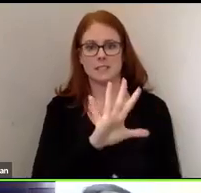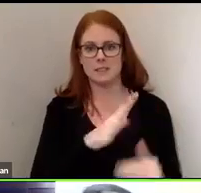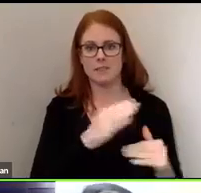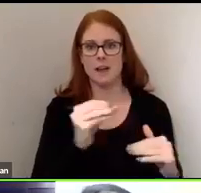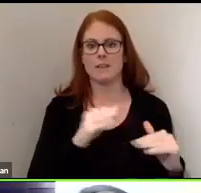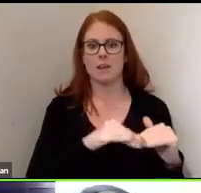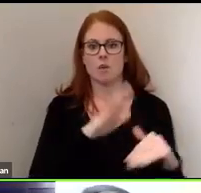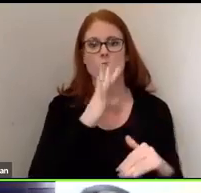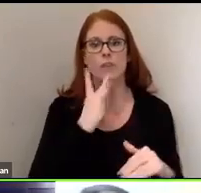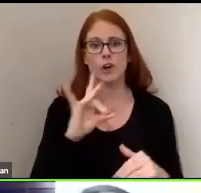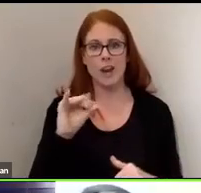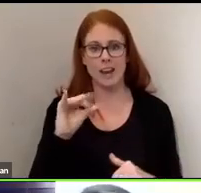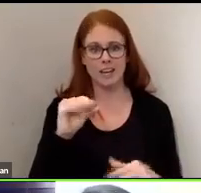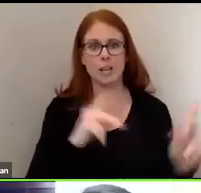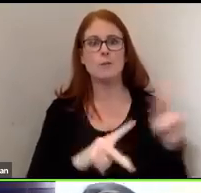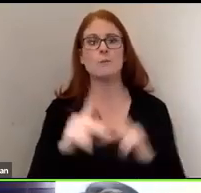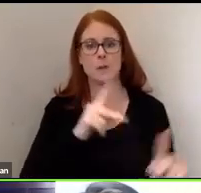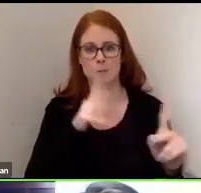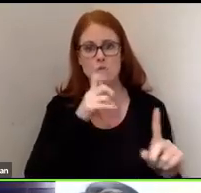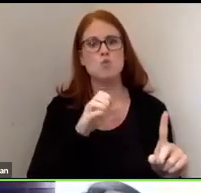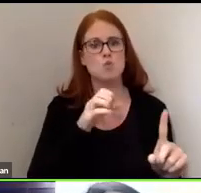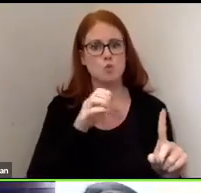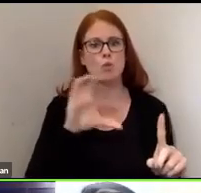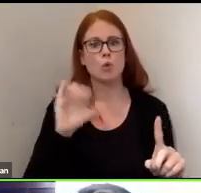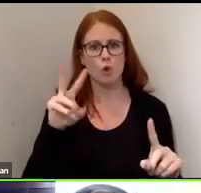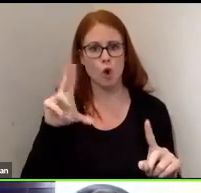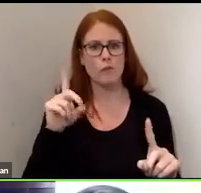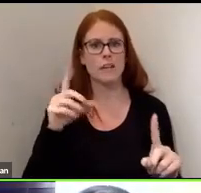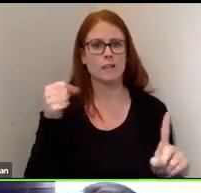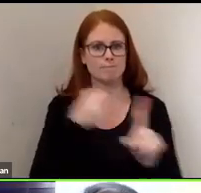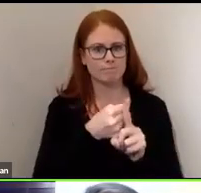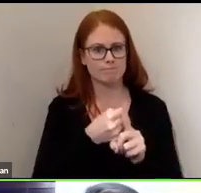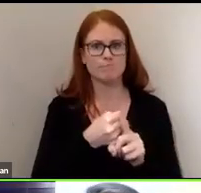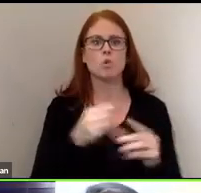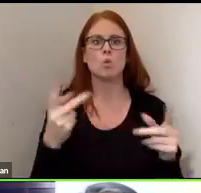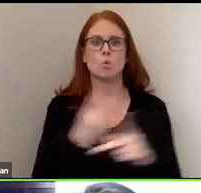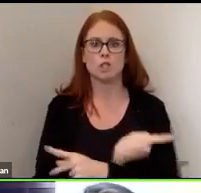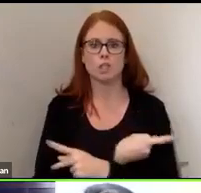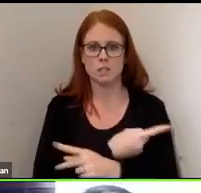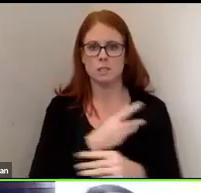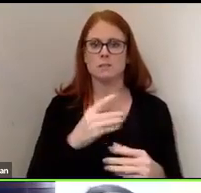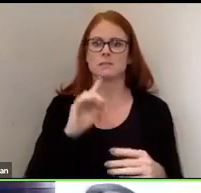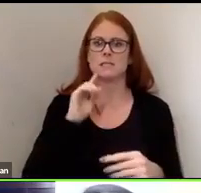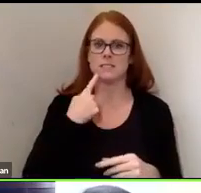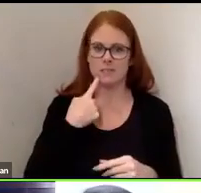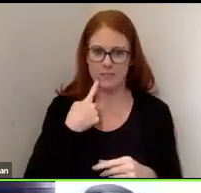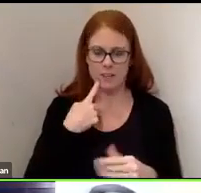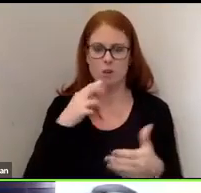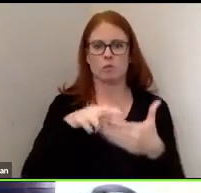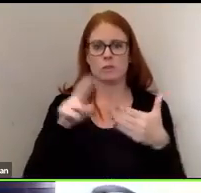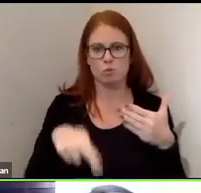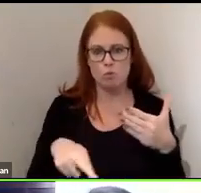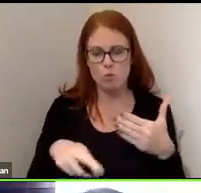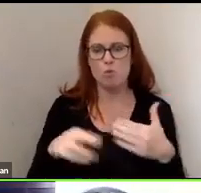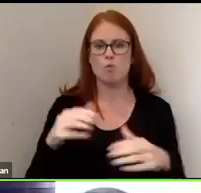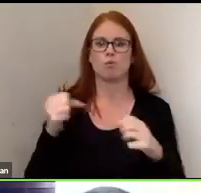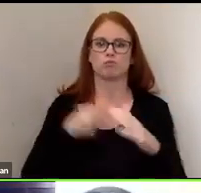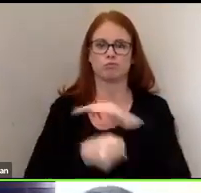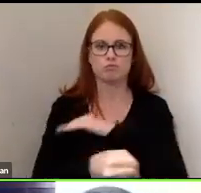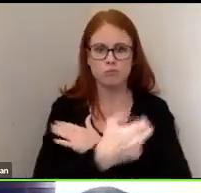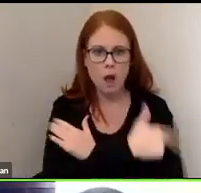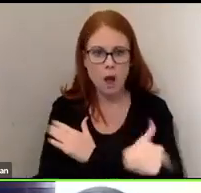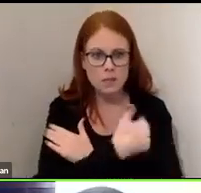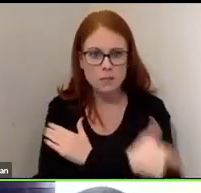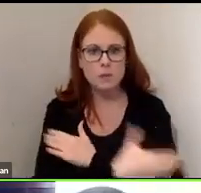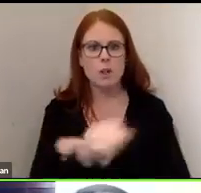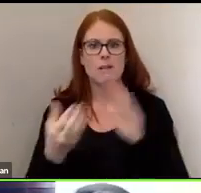80, because those are individuals that COVID affects the most in terms of severe outcomes, the need for hospitalizations, and for death